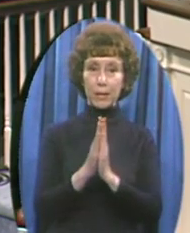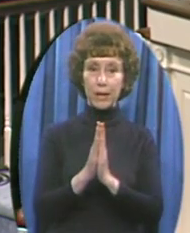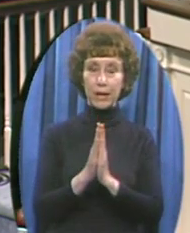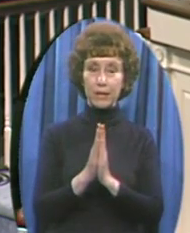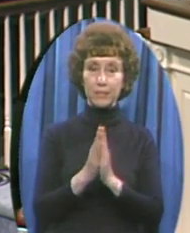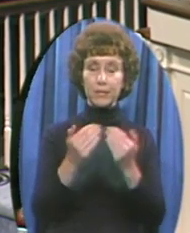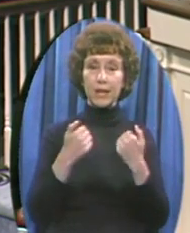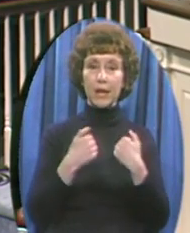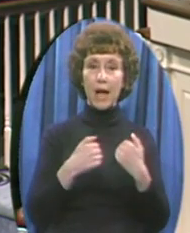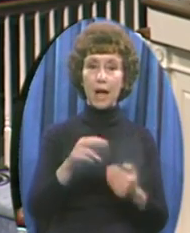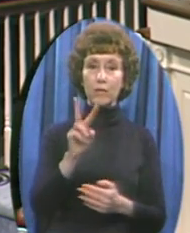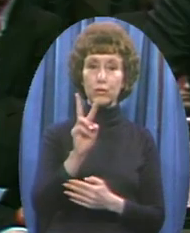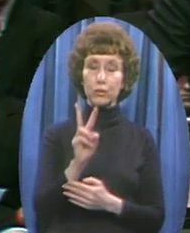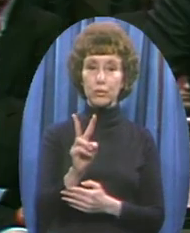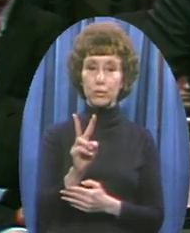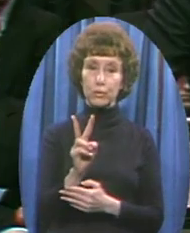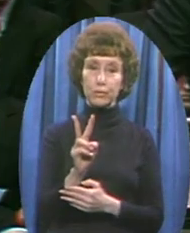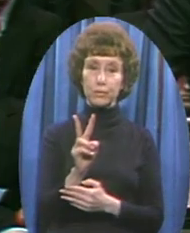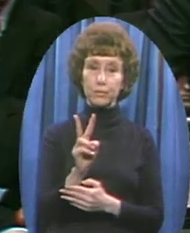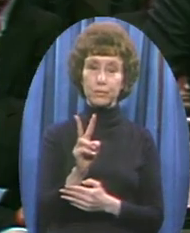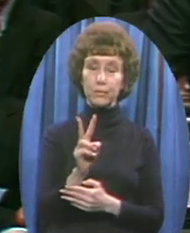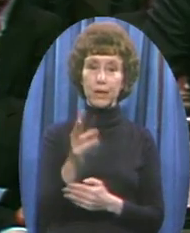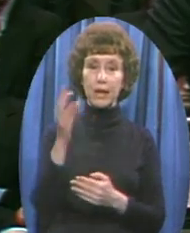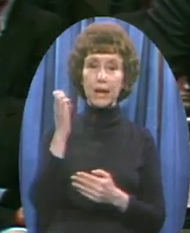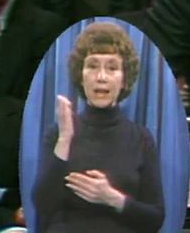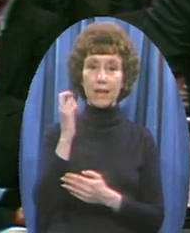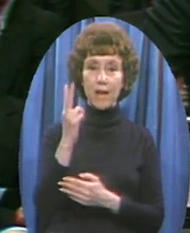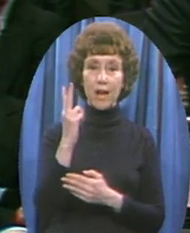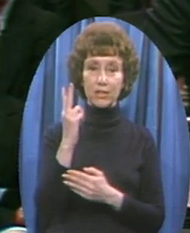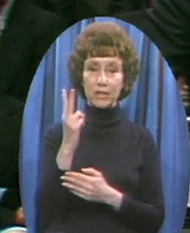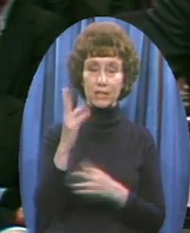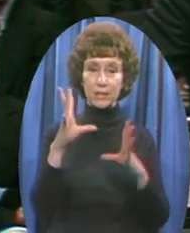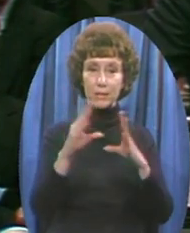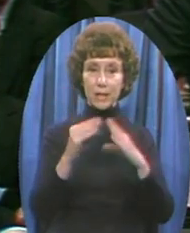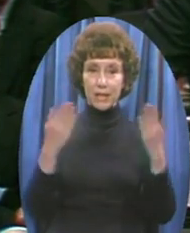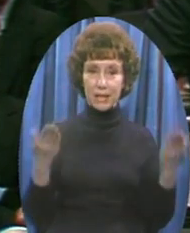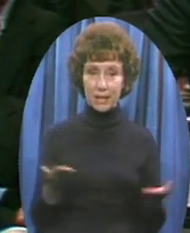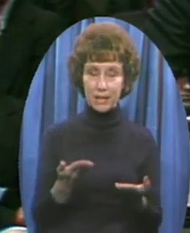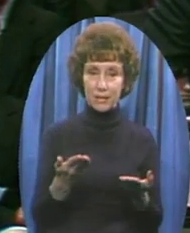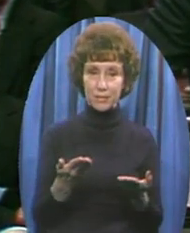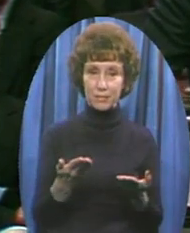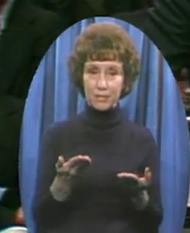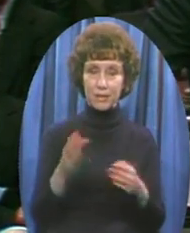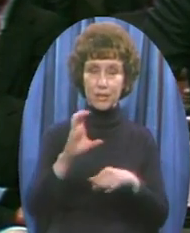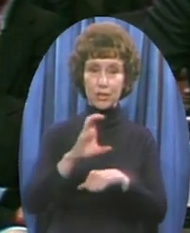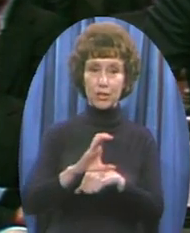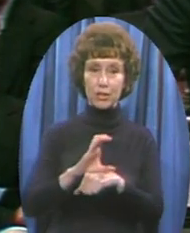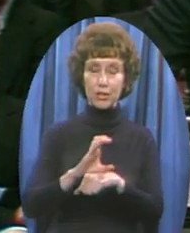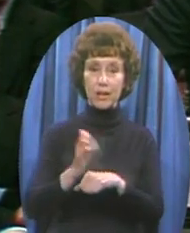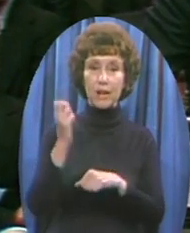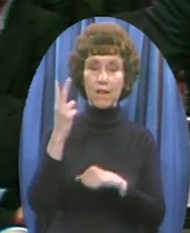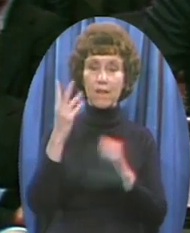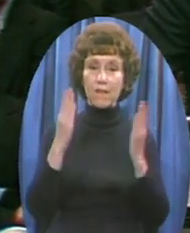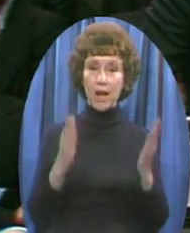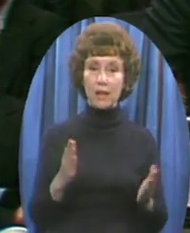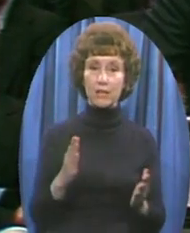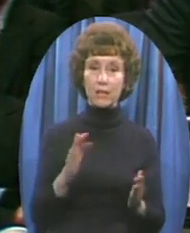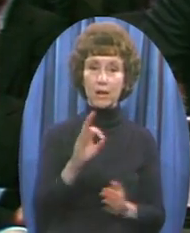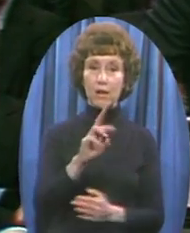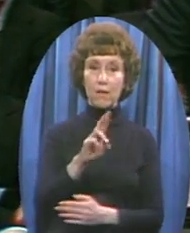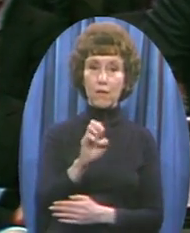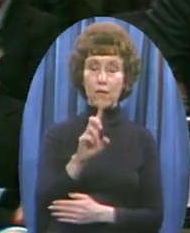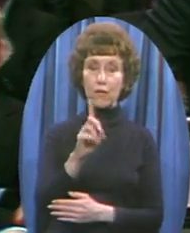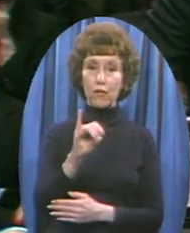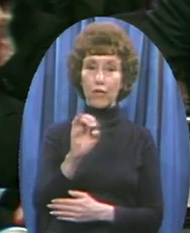evangelistic crusades in this church. His name is Evangelist Freddie Gage. In the first crusade,